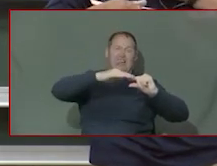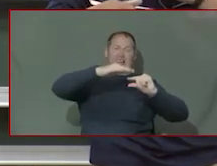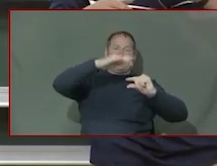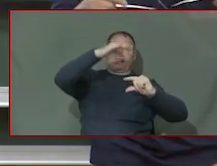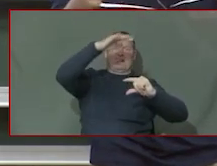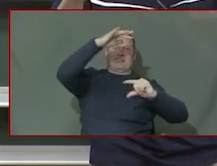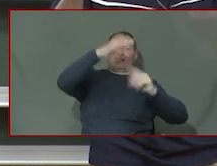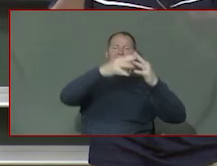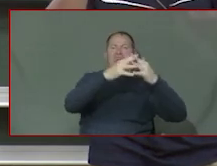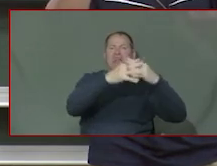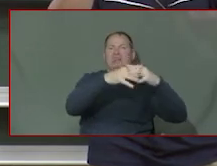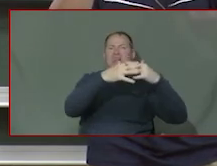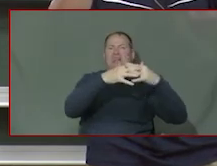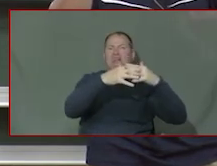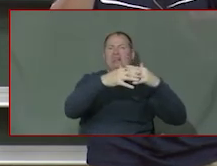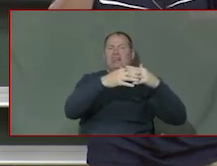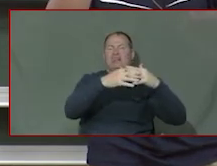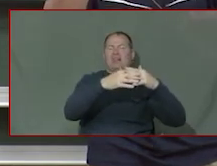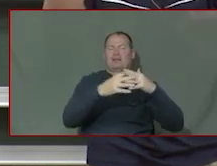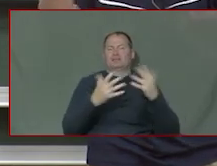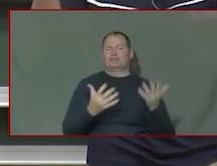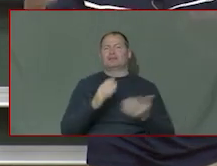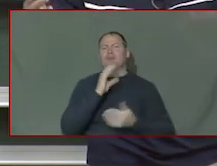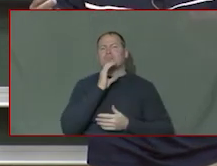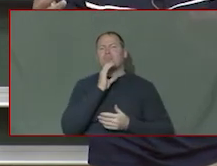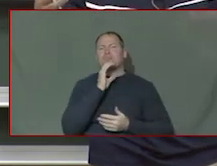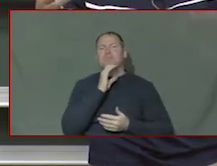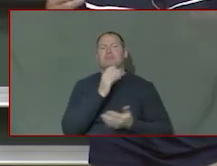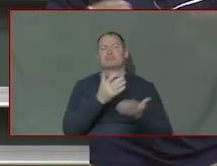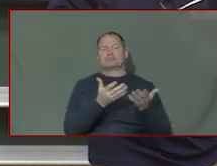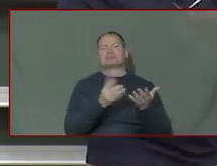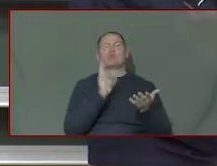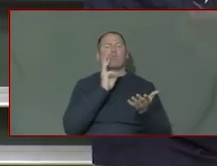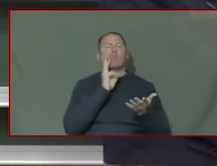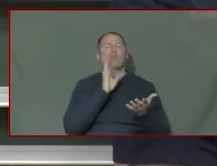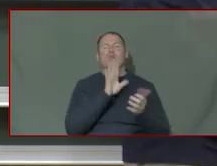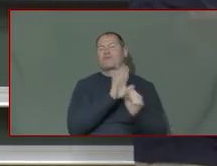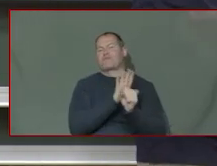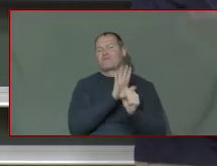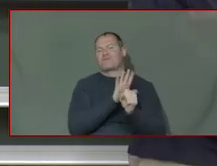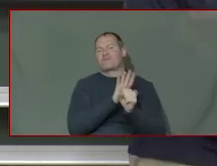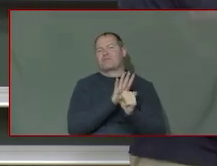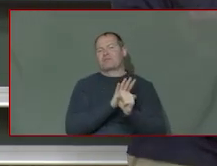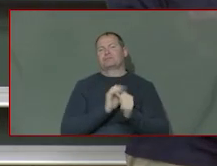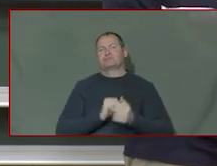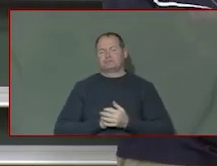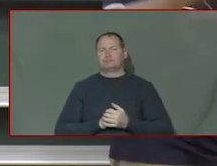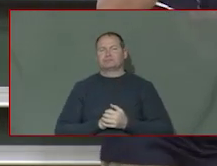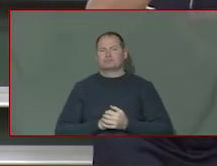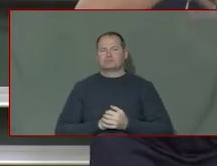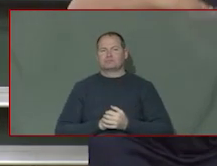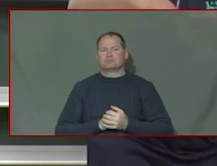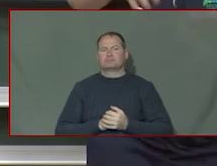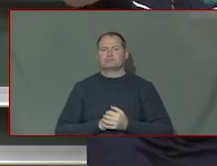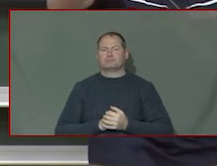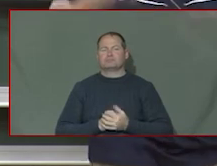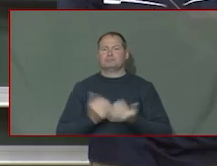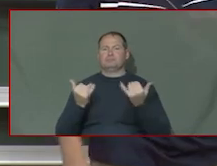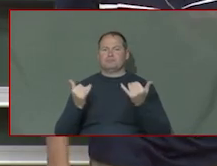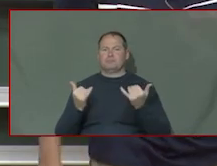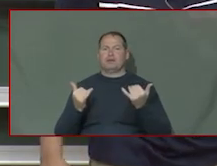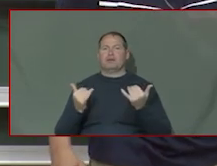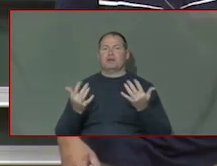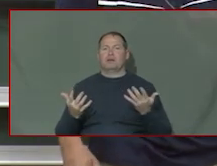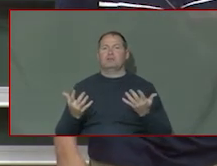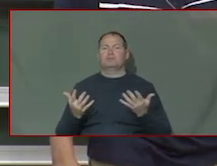drink is diluted, which means it's watery. Because there's too much water in the body, then it becomes part